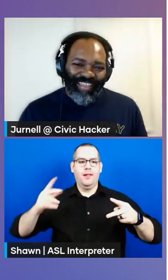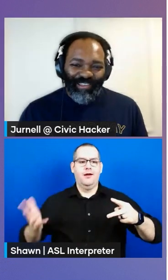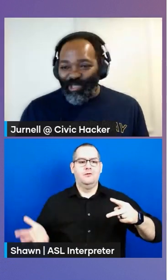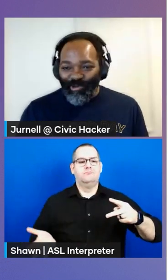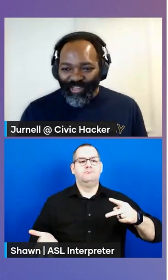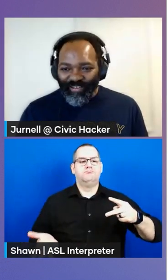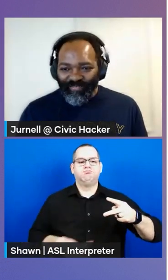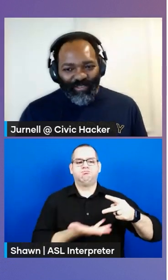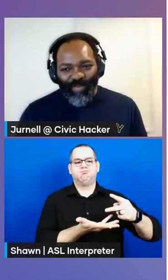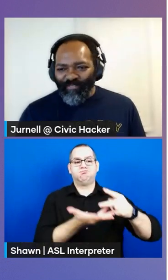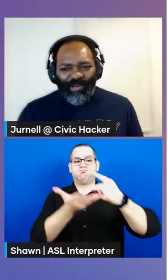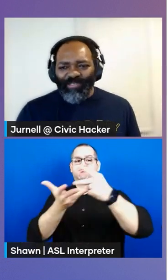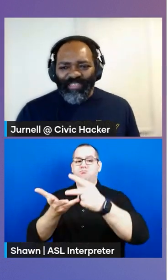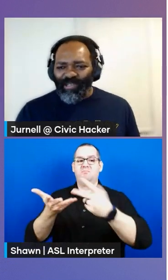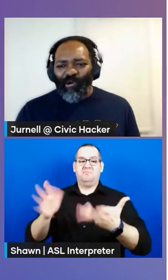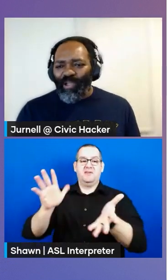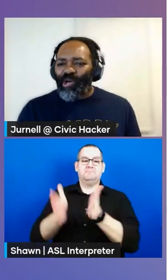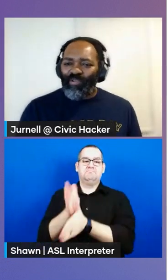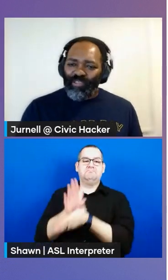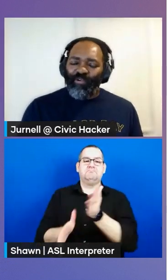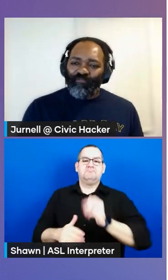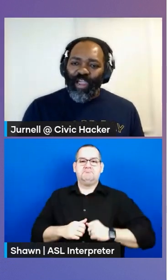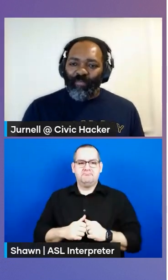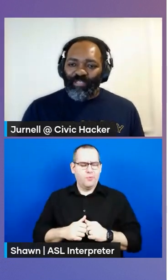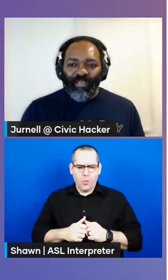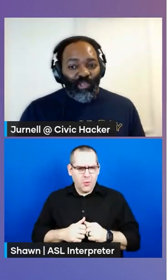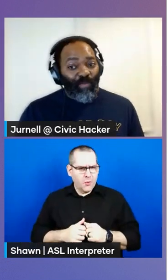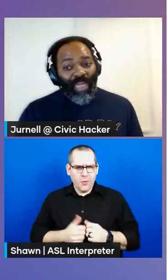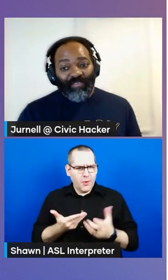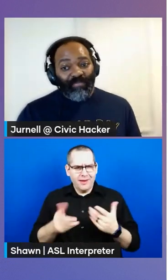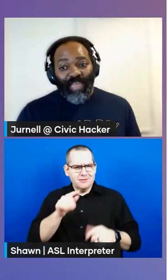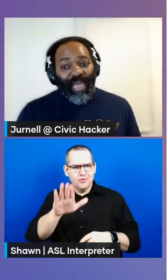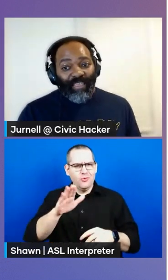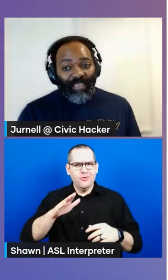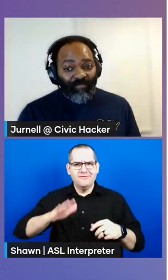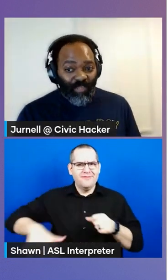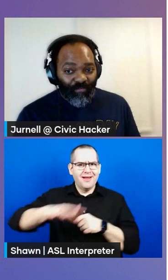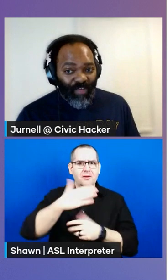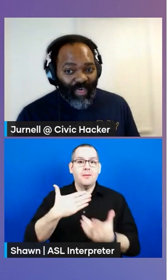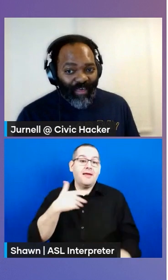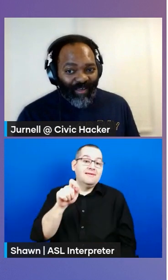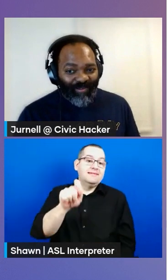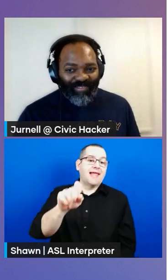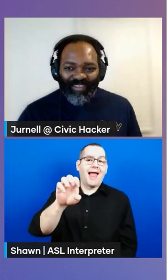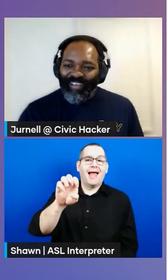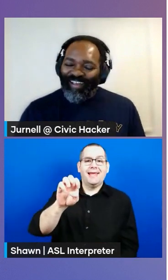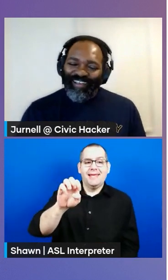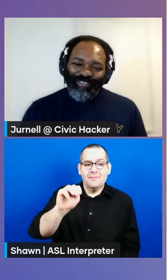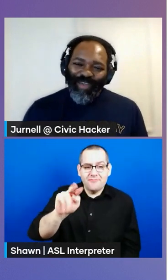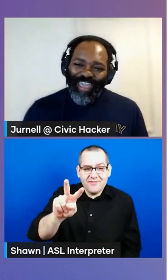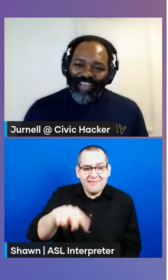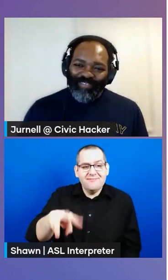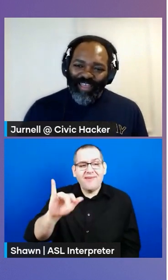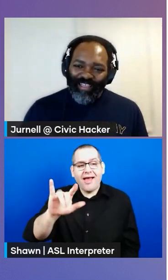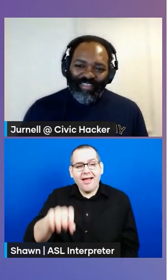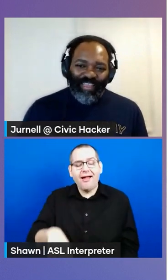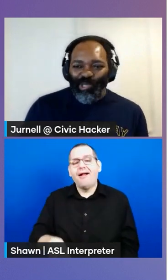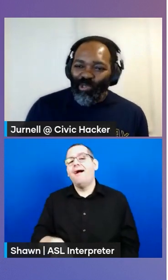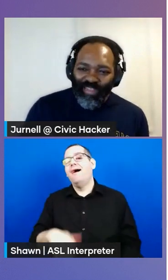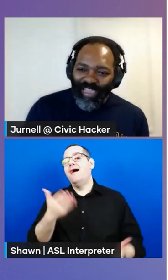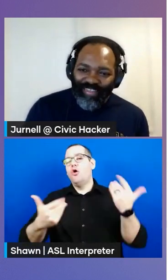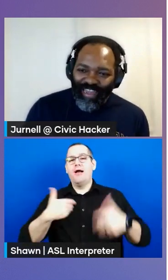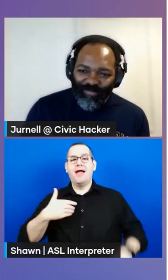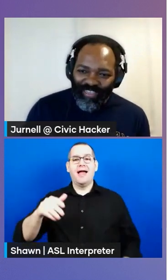and then you're done. Like you have other things that aren't code in your environments. You might have some .env files. You might have some like